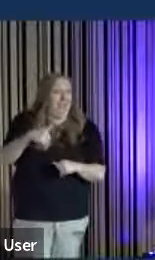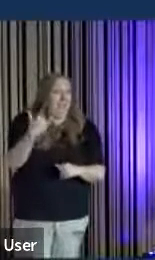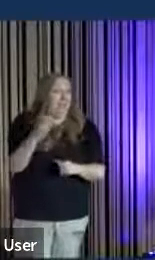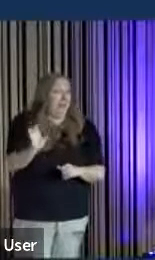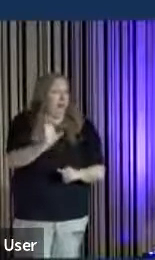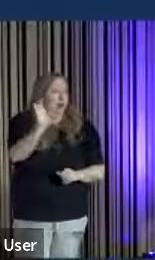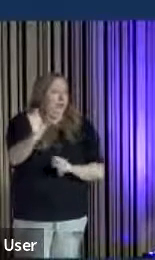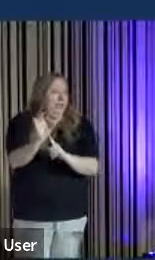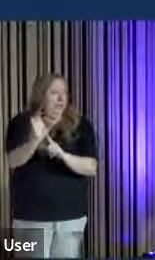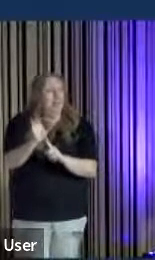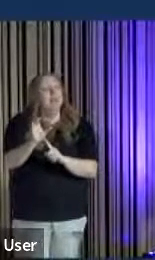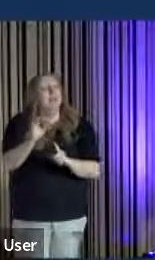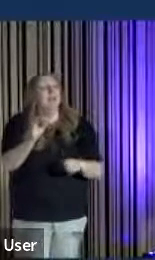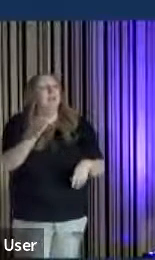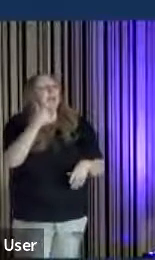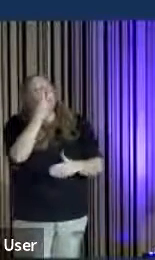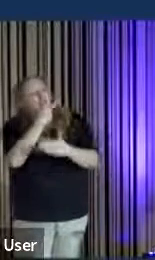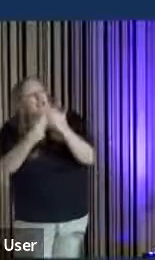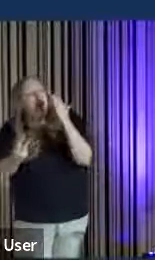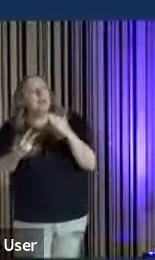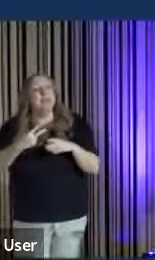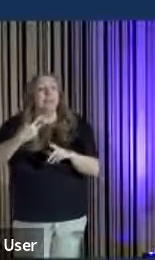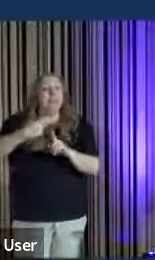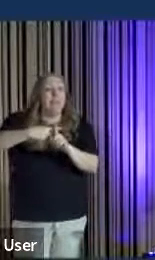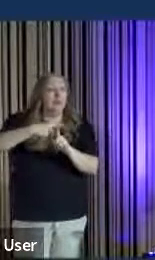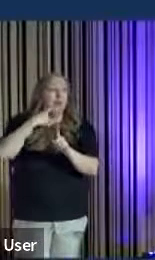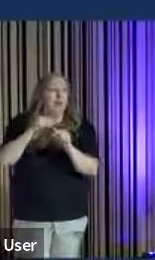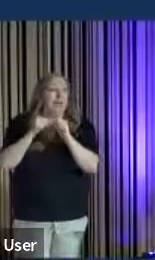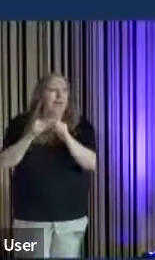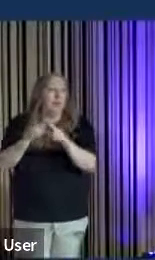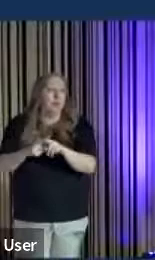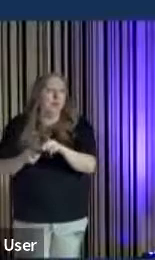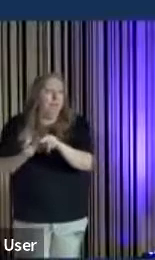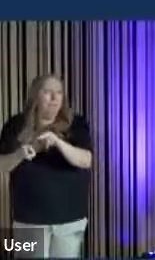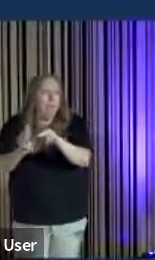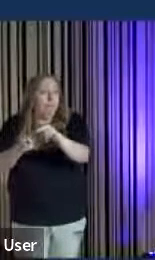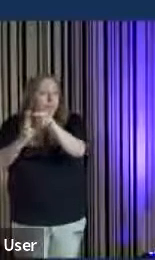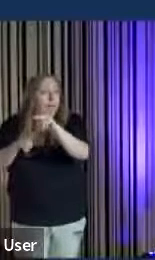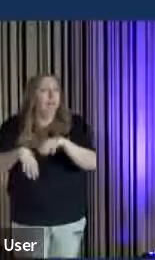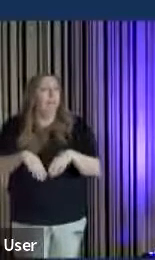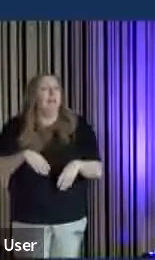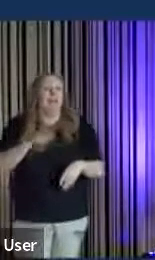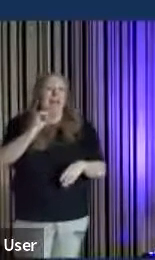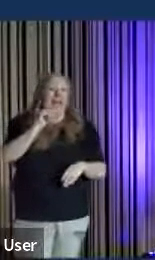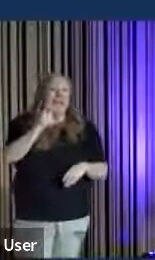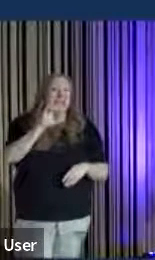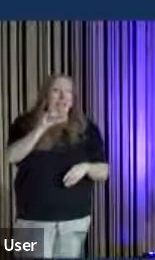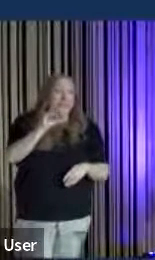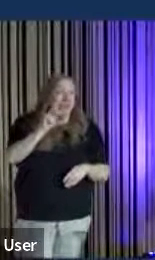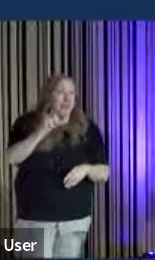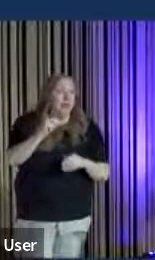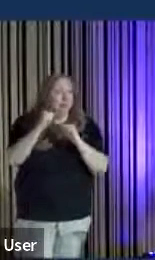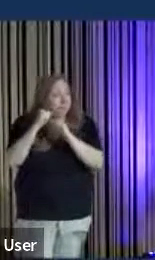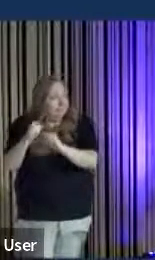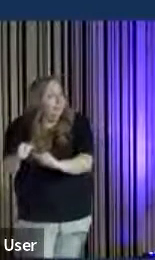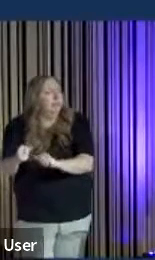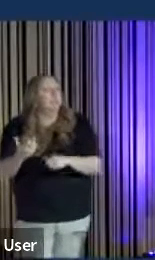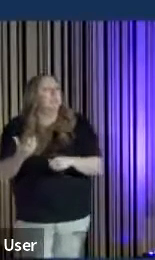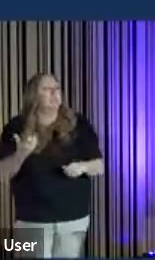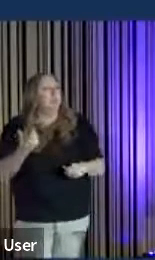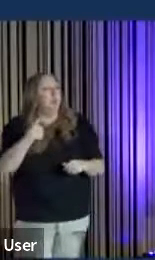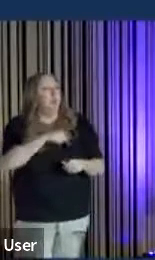of increases in temperature, changes in photosynthesis, productivity, and so on. So we can inject